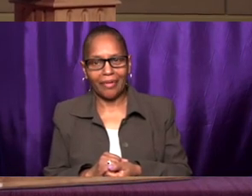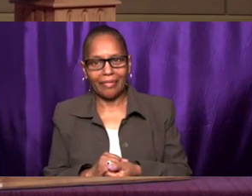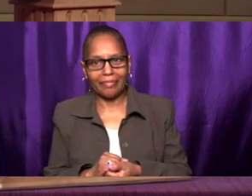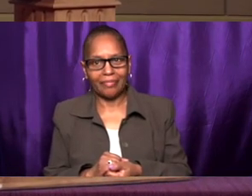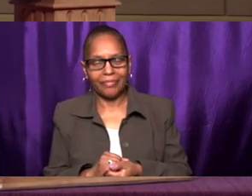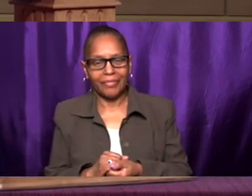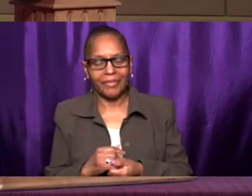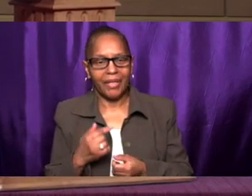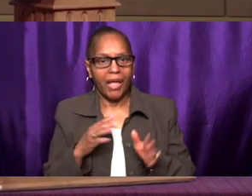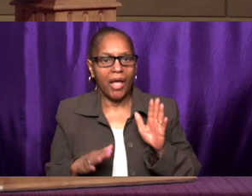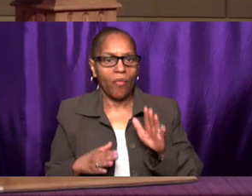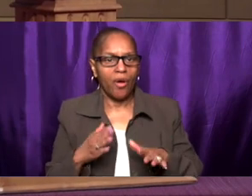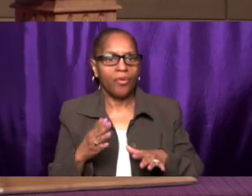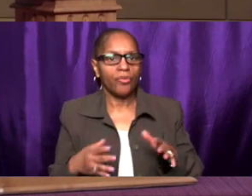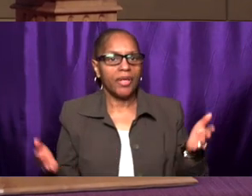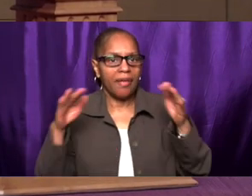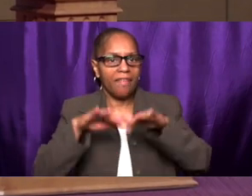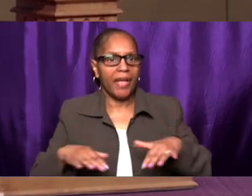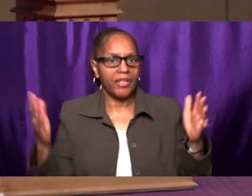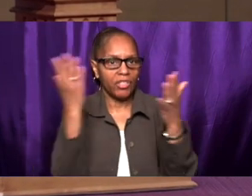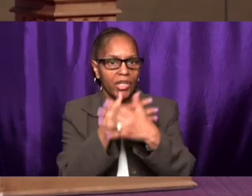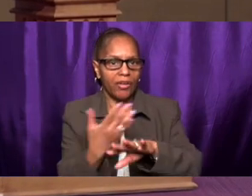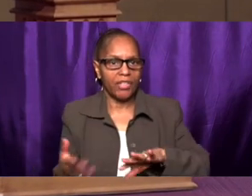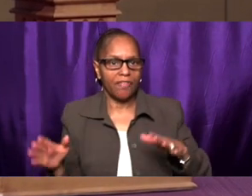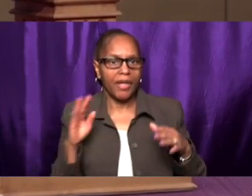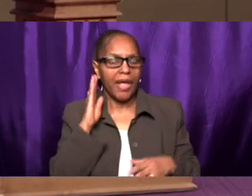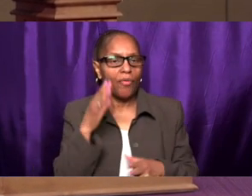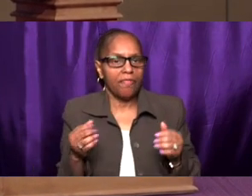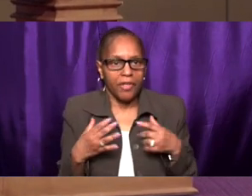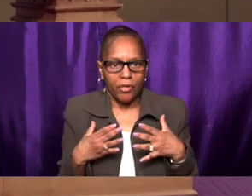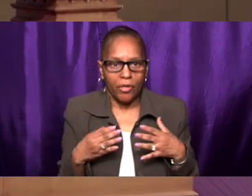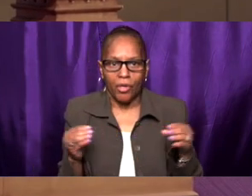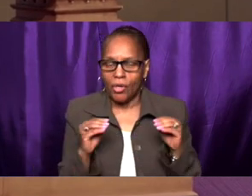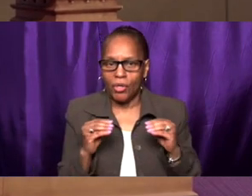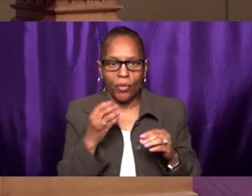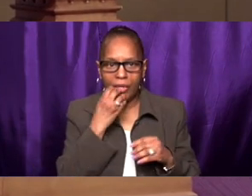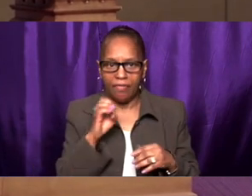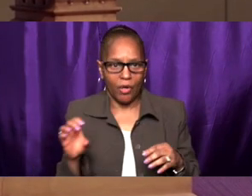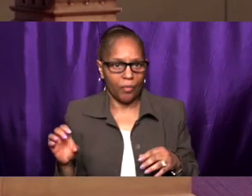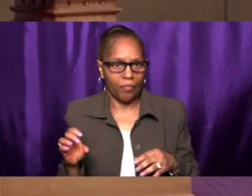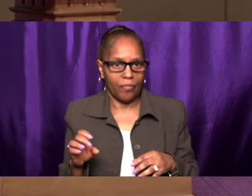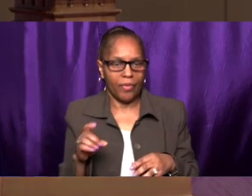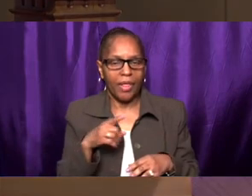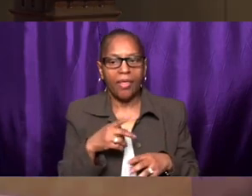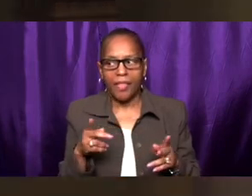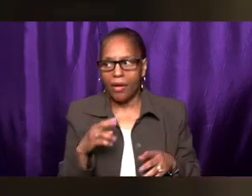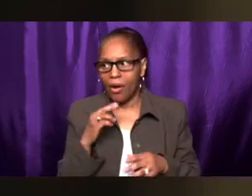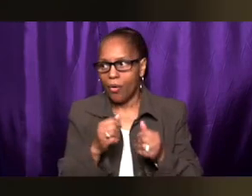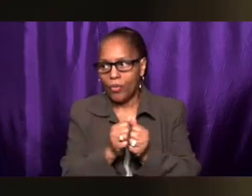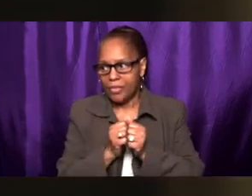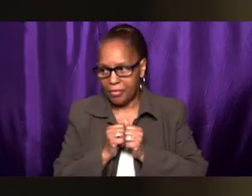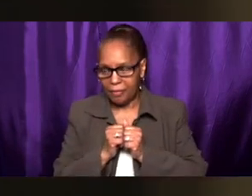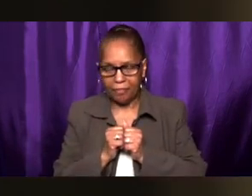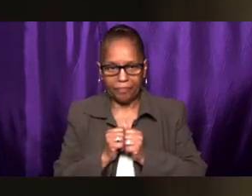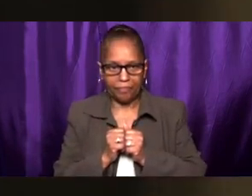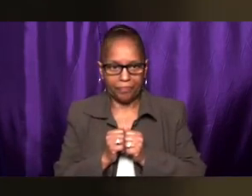Yea, though I walk through the valley of the shadow of death, I fear no evil, for thou art with me.